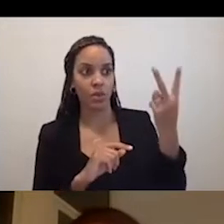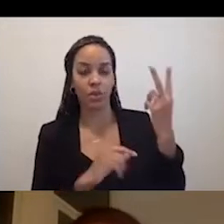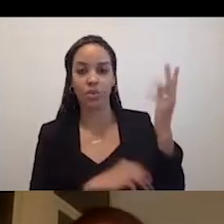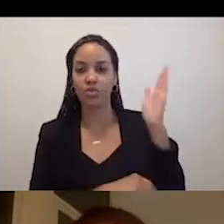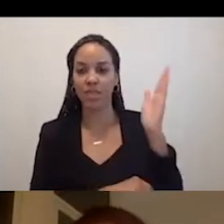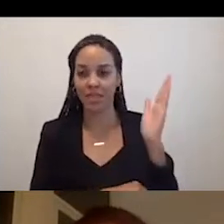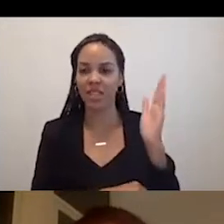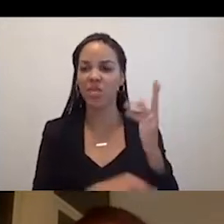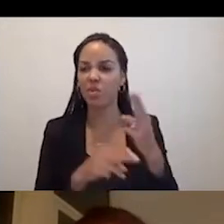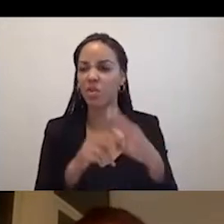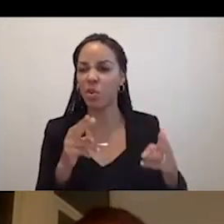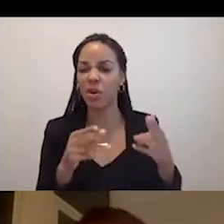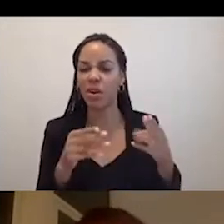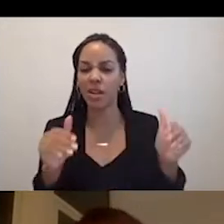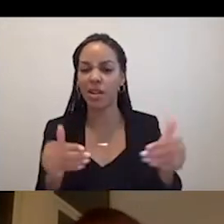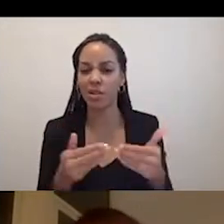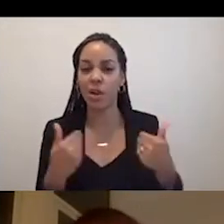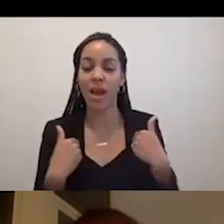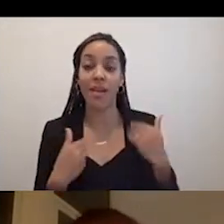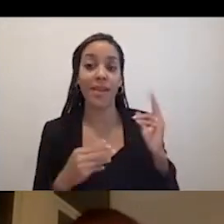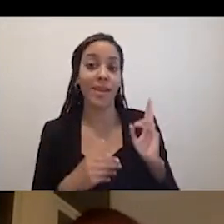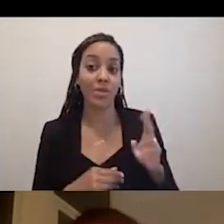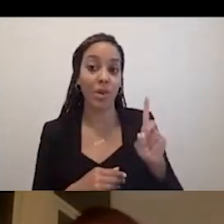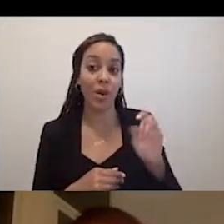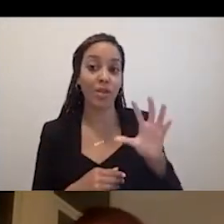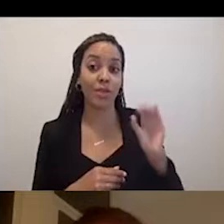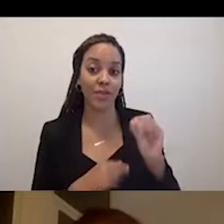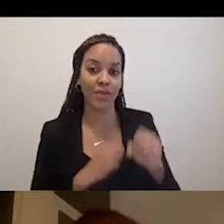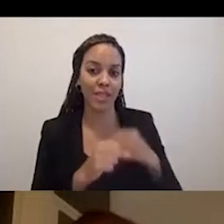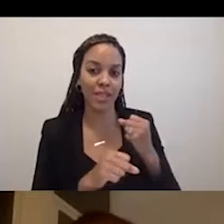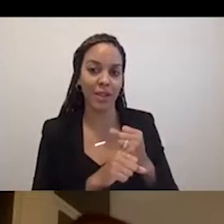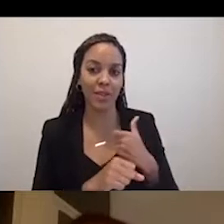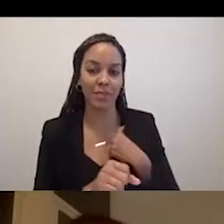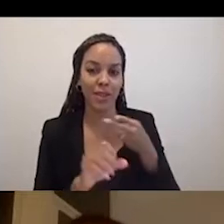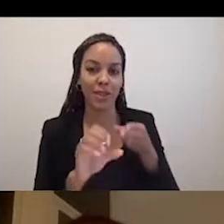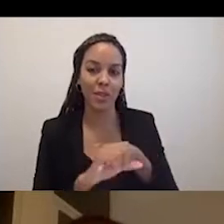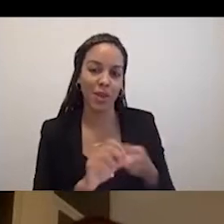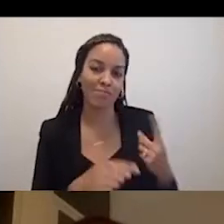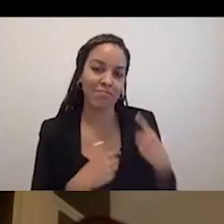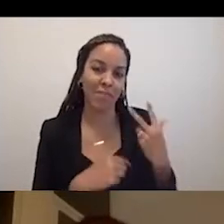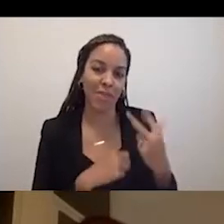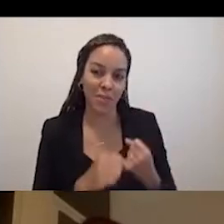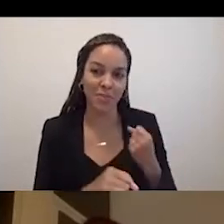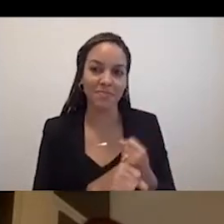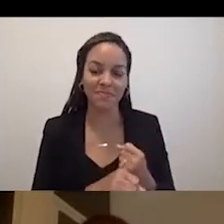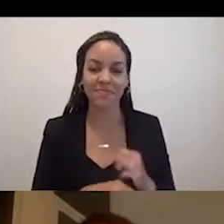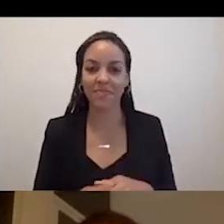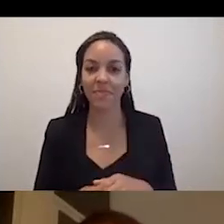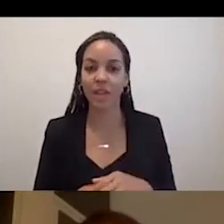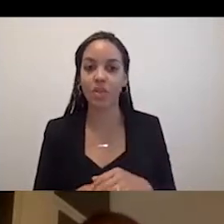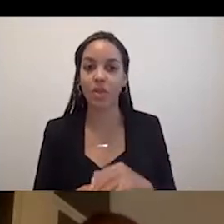introduction. We have a 150-year history, but I've only been there for the last 3 years. So the Rijks Academy